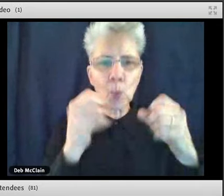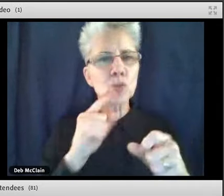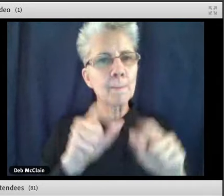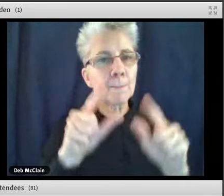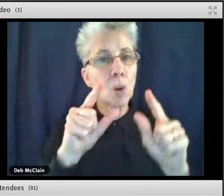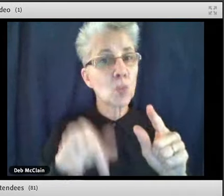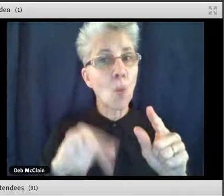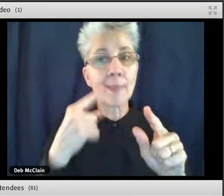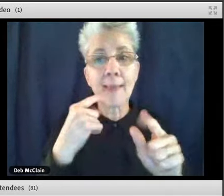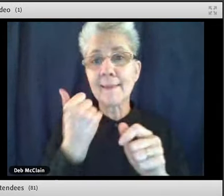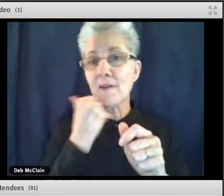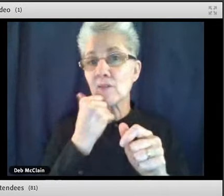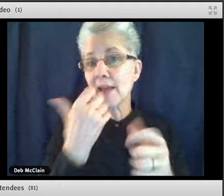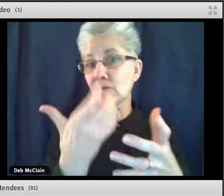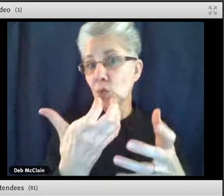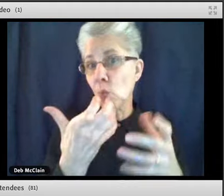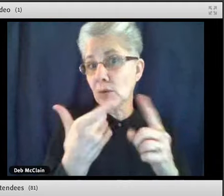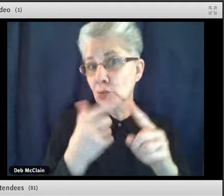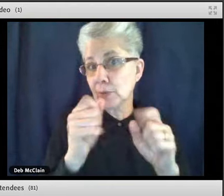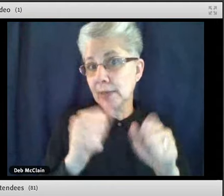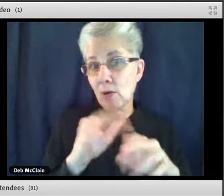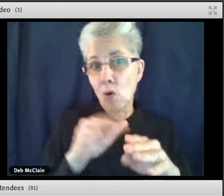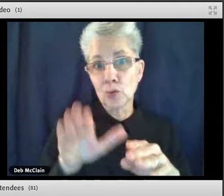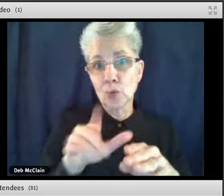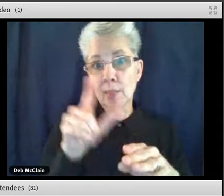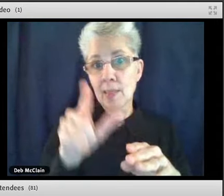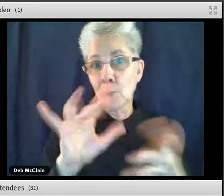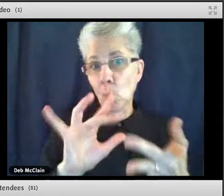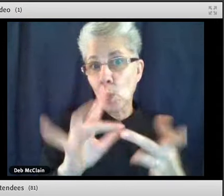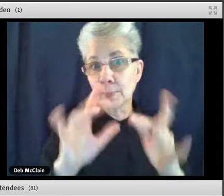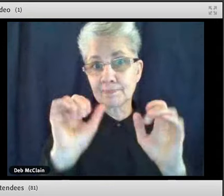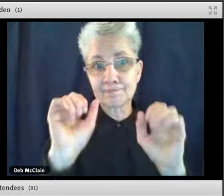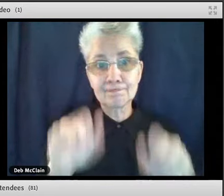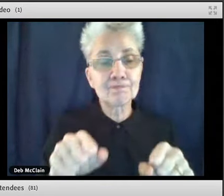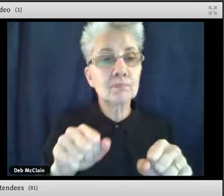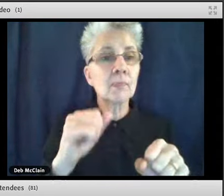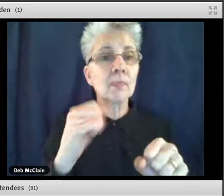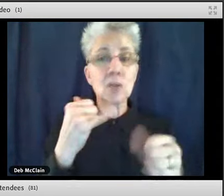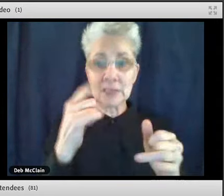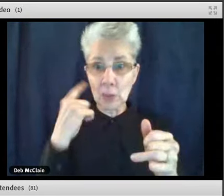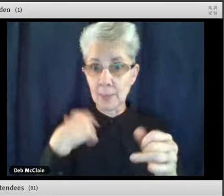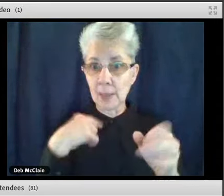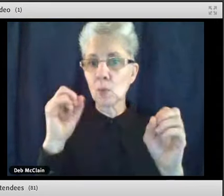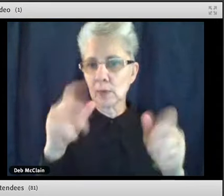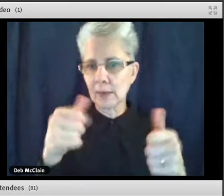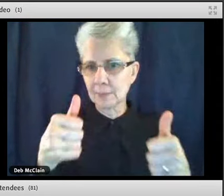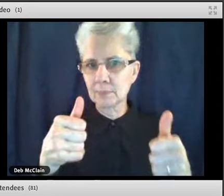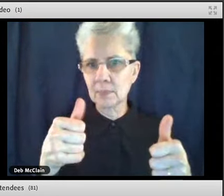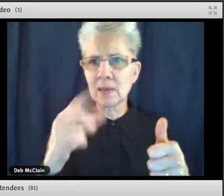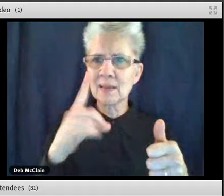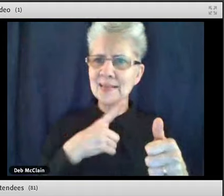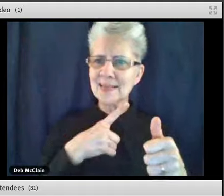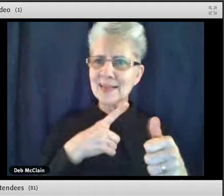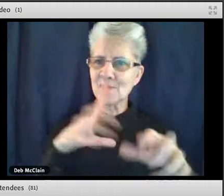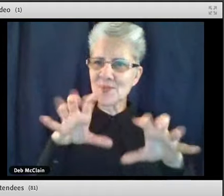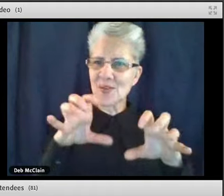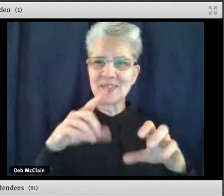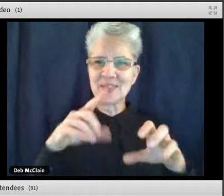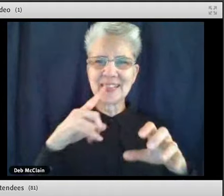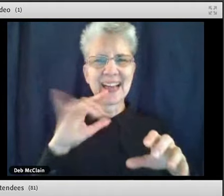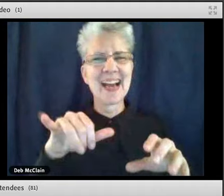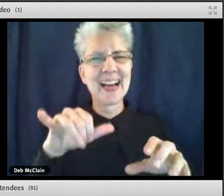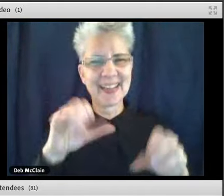out. PolitiFact is another source, and they use some different categories here, like false,